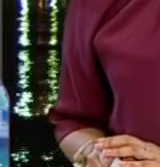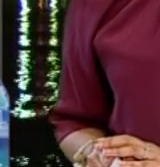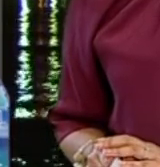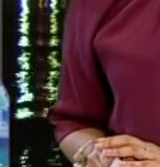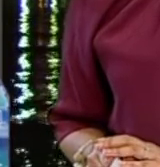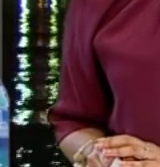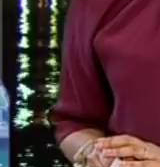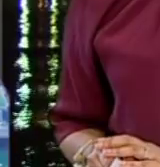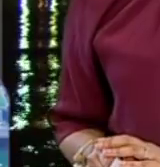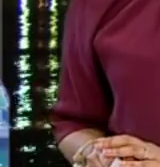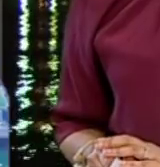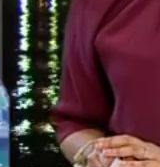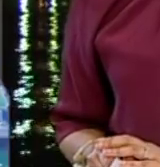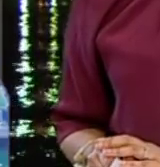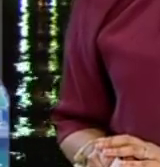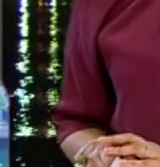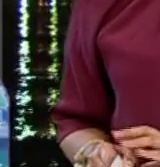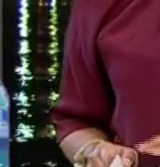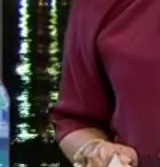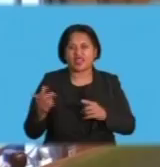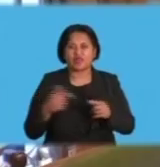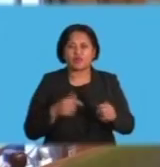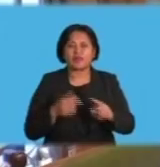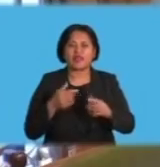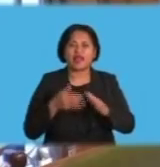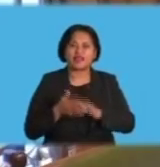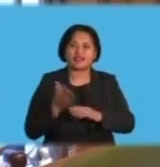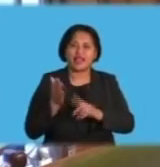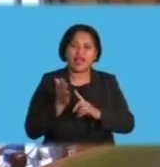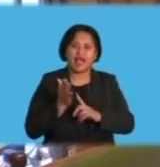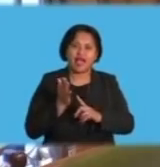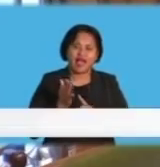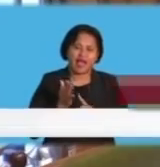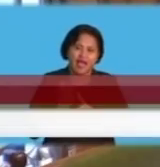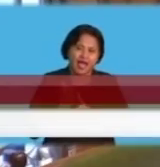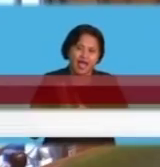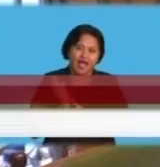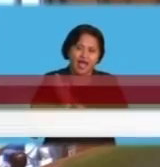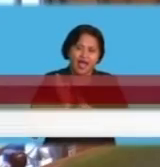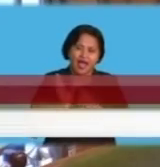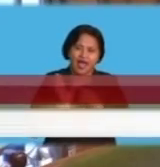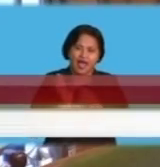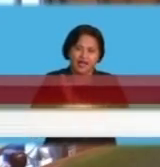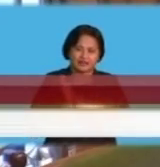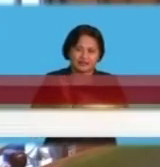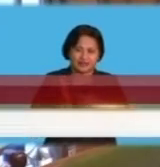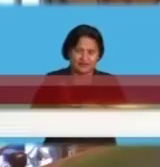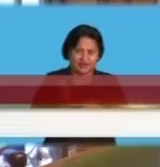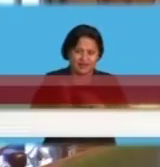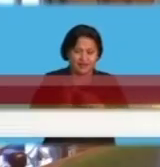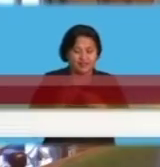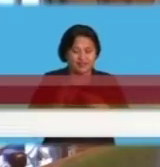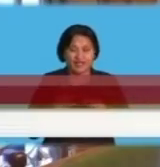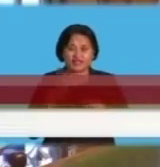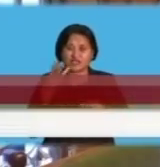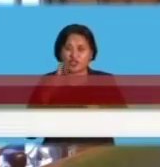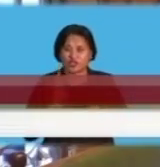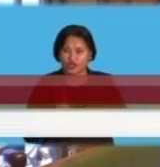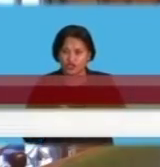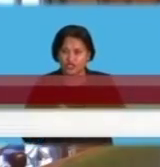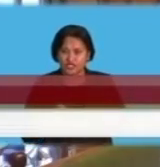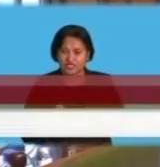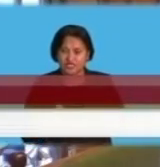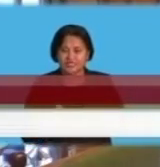also that the government was wanting to make money. It is very clear from the objective above, Madam Speaker, that